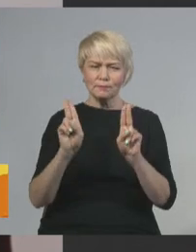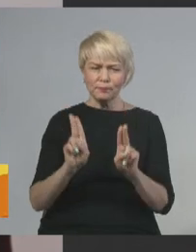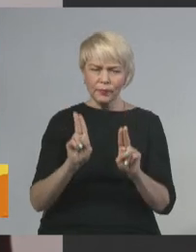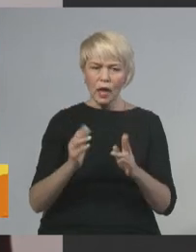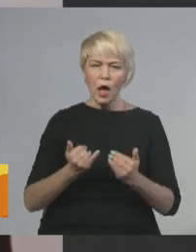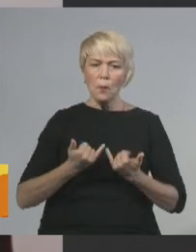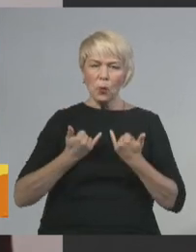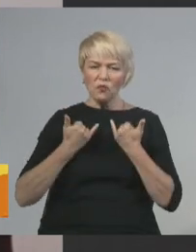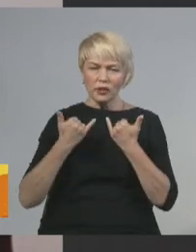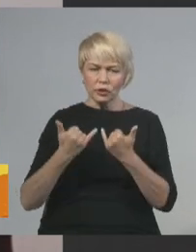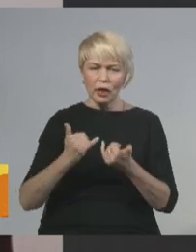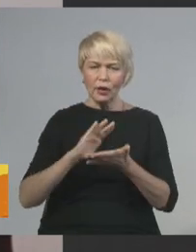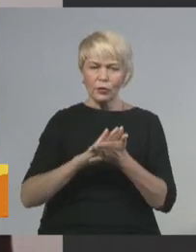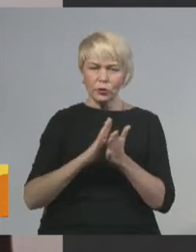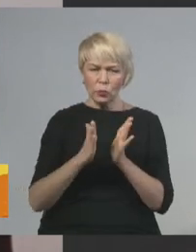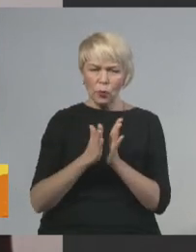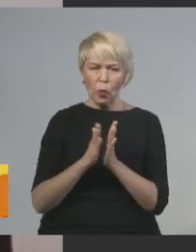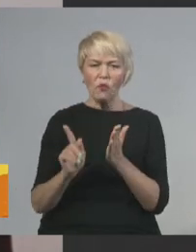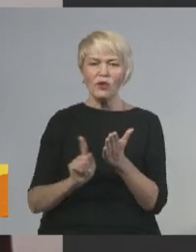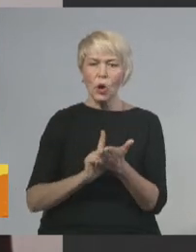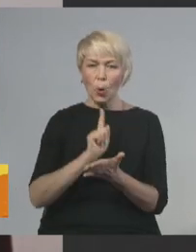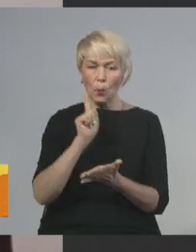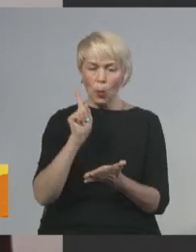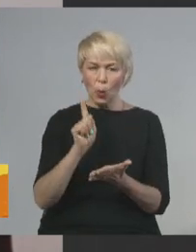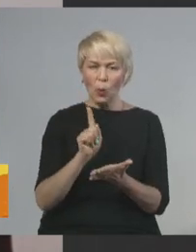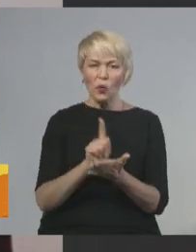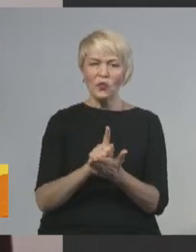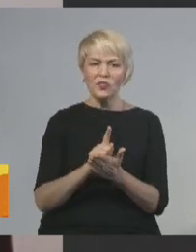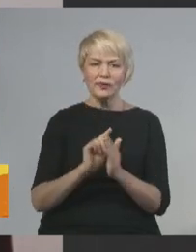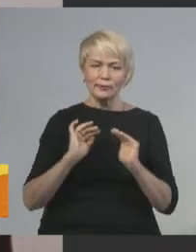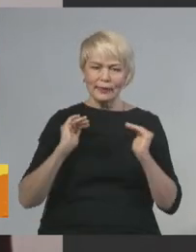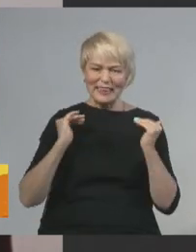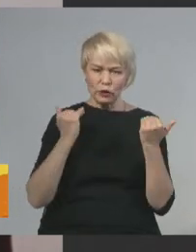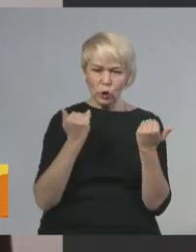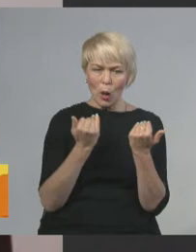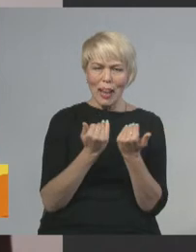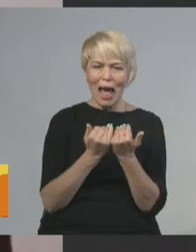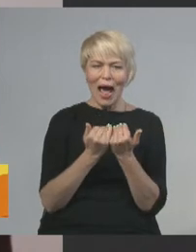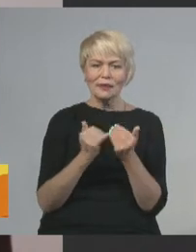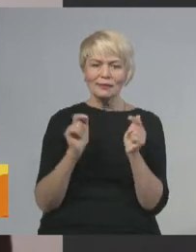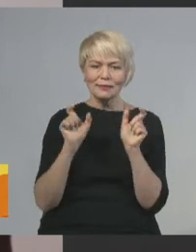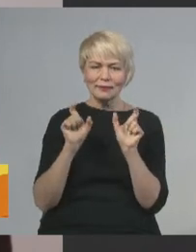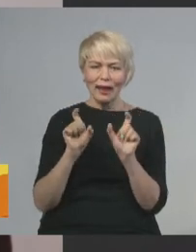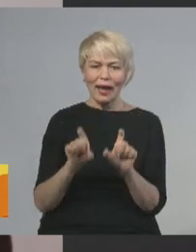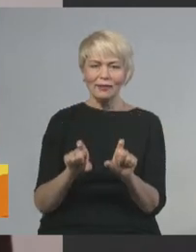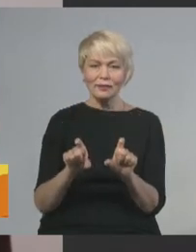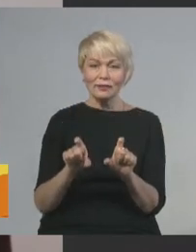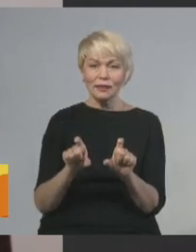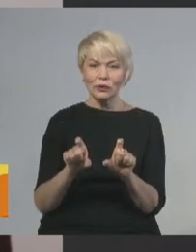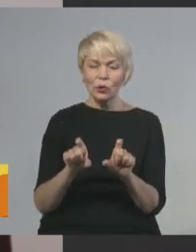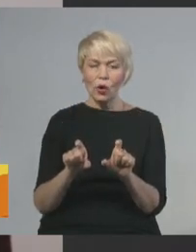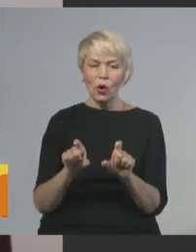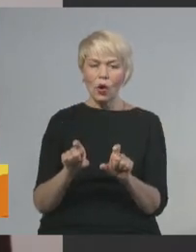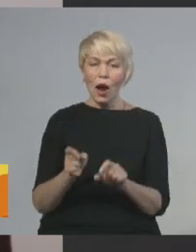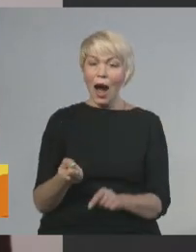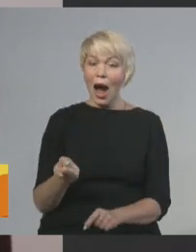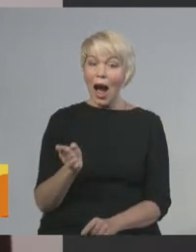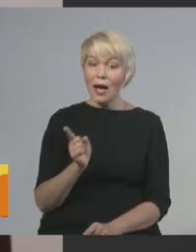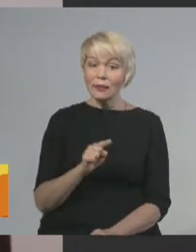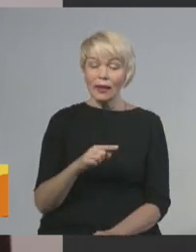obligation so there were there was not really a phenomenal panic in the in the